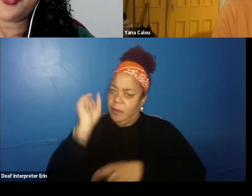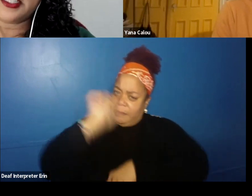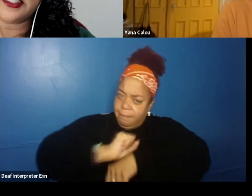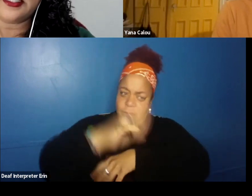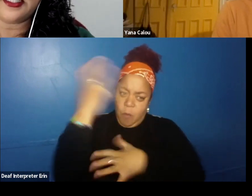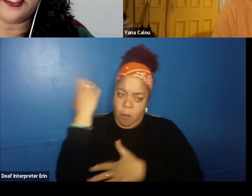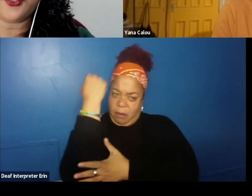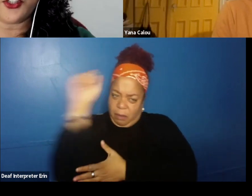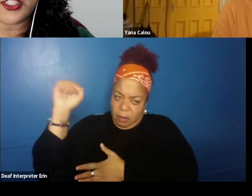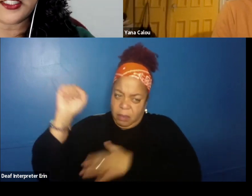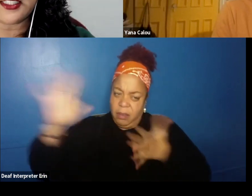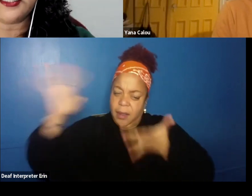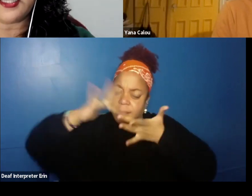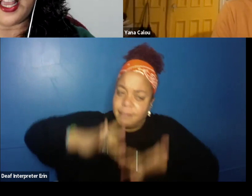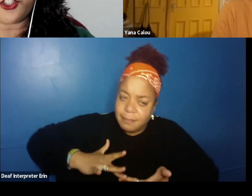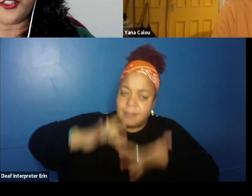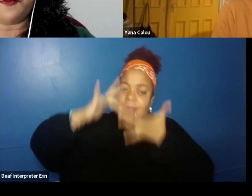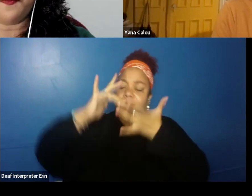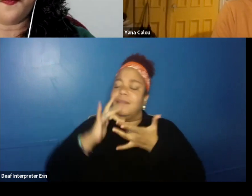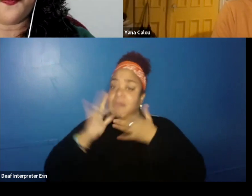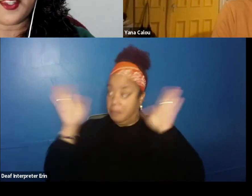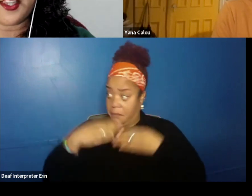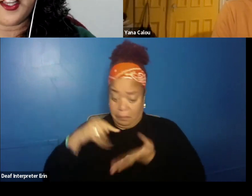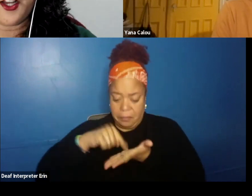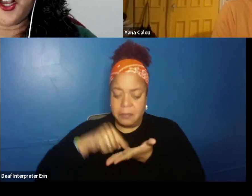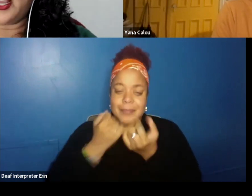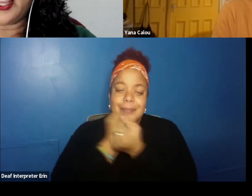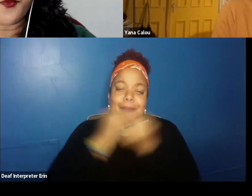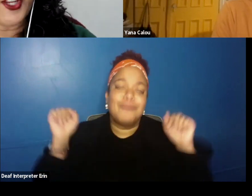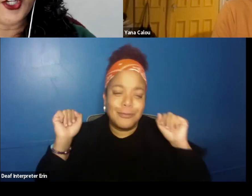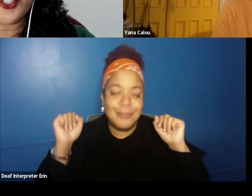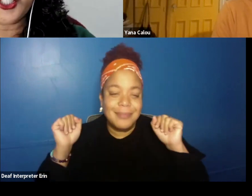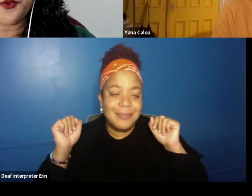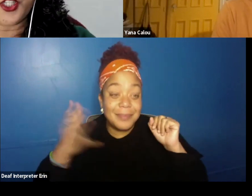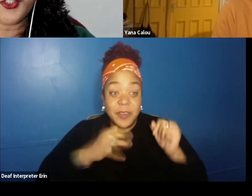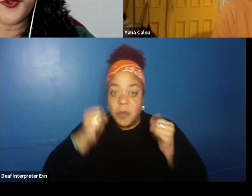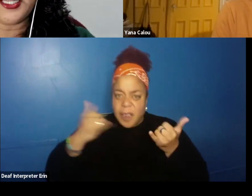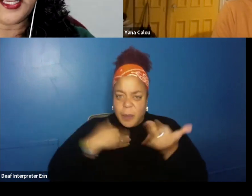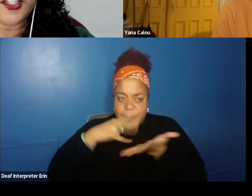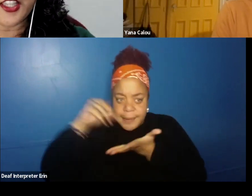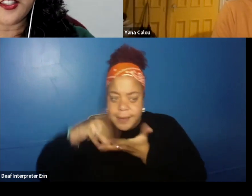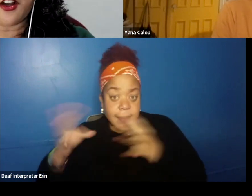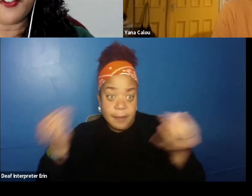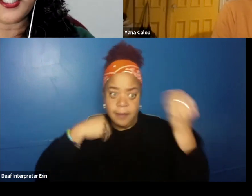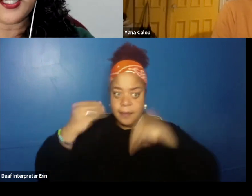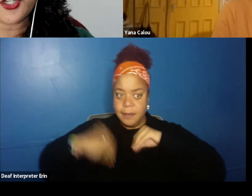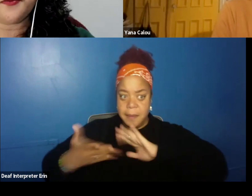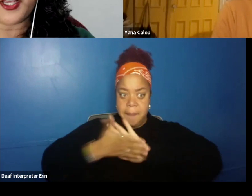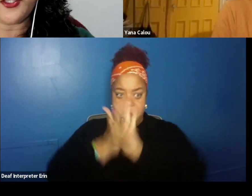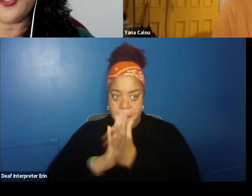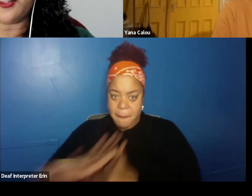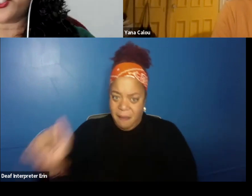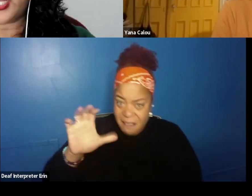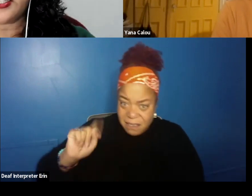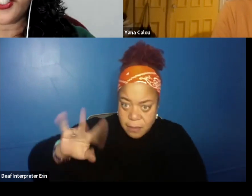as we translate tonight's learnings into action. Again, we encourage you all to engage in this conversation